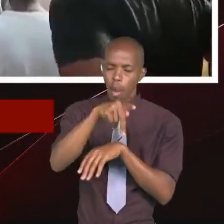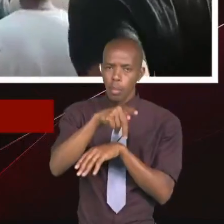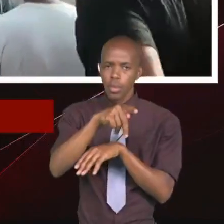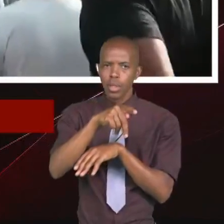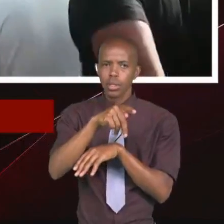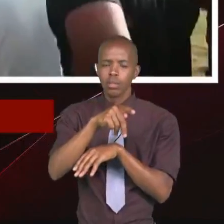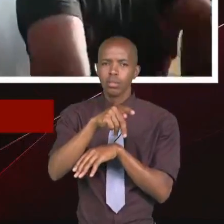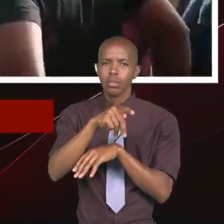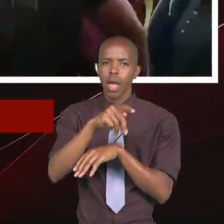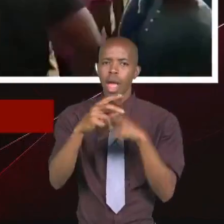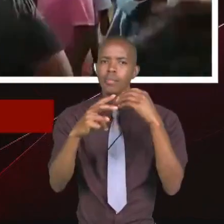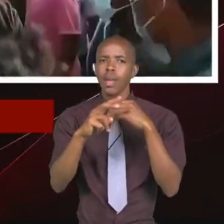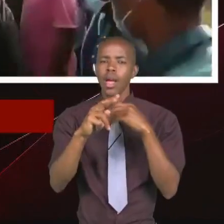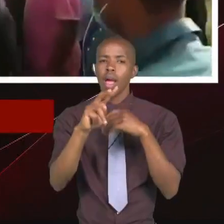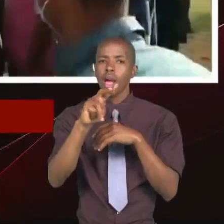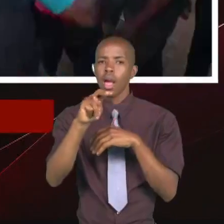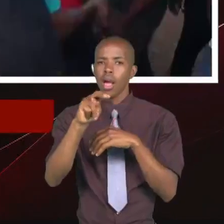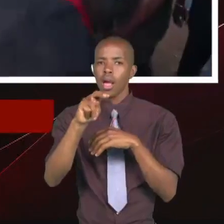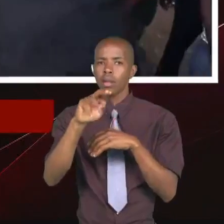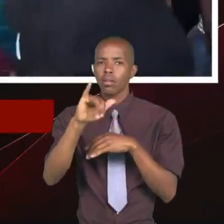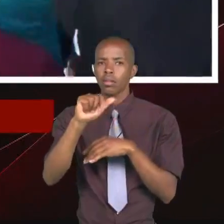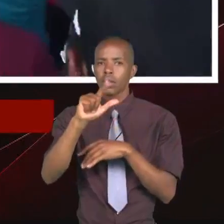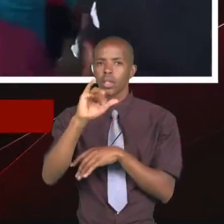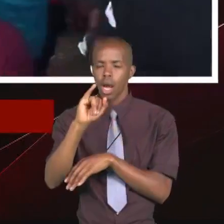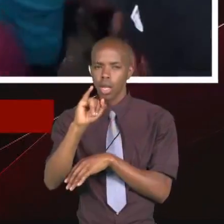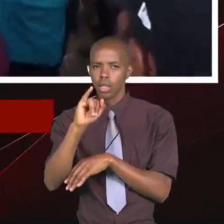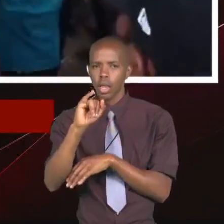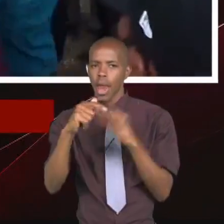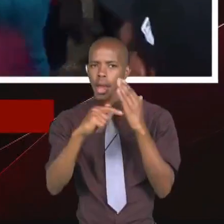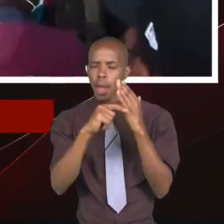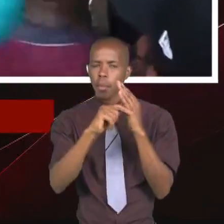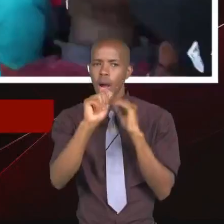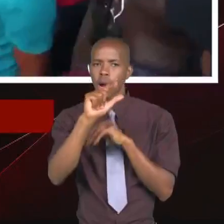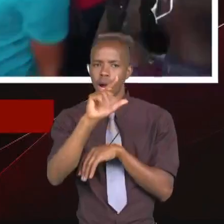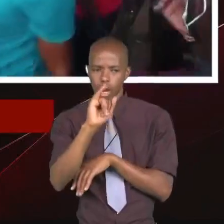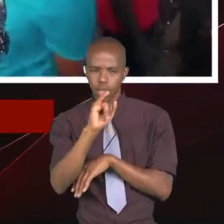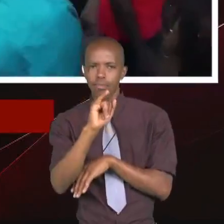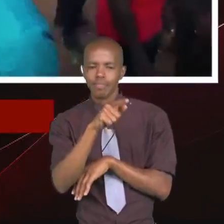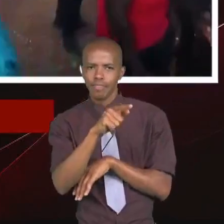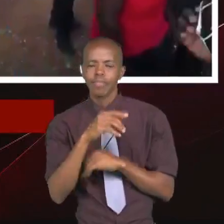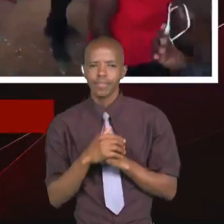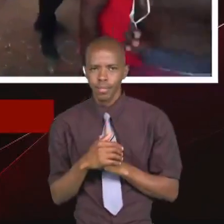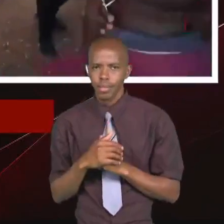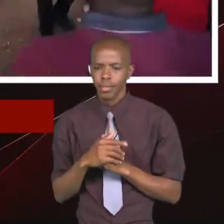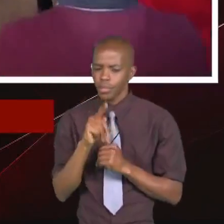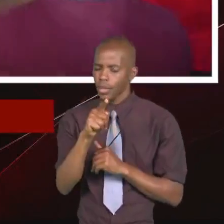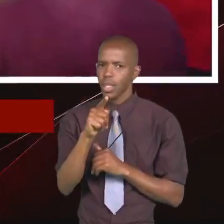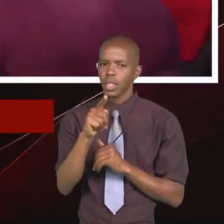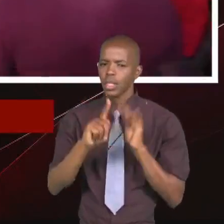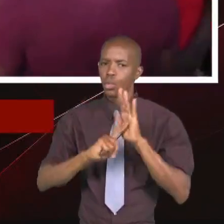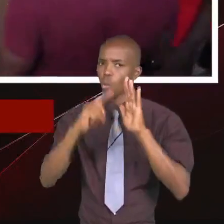Jitopevu. And that tells you that, in fact, if no any single action was taken to all these skirmishes, it tells you